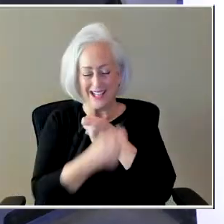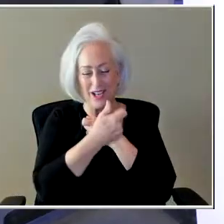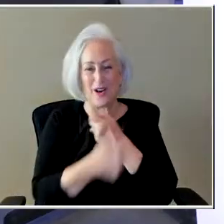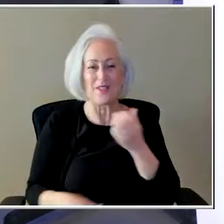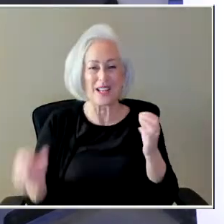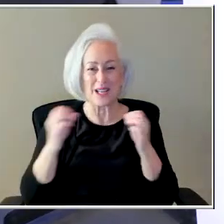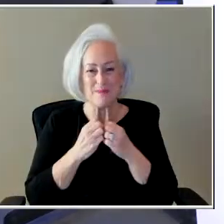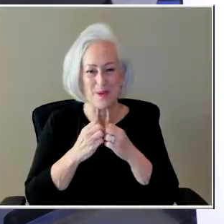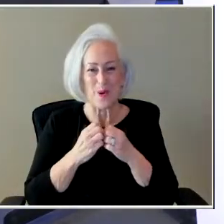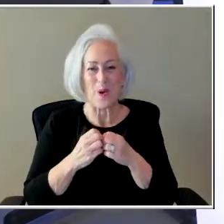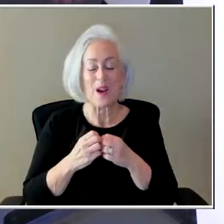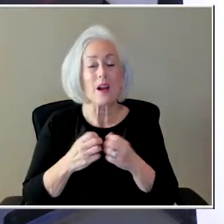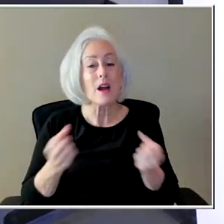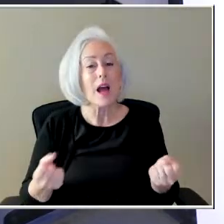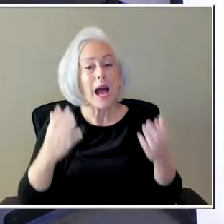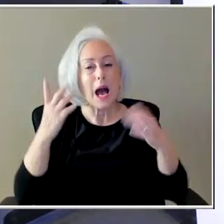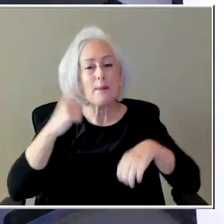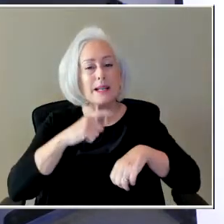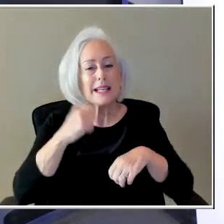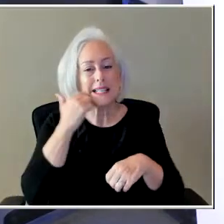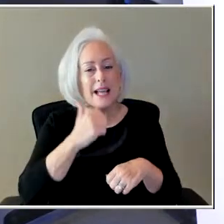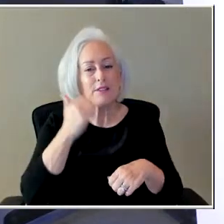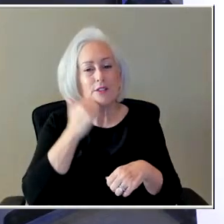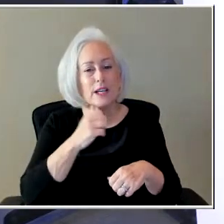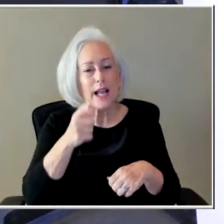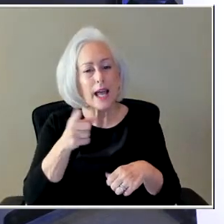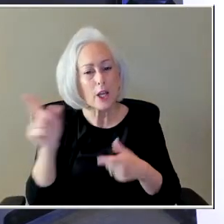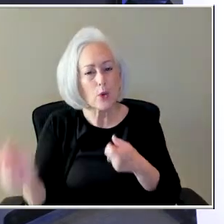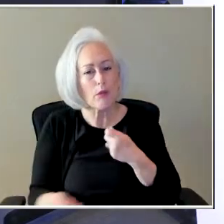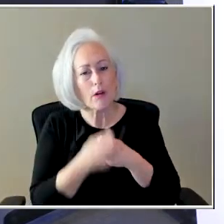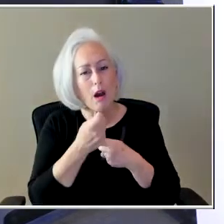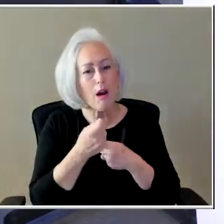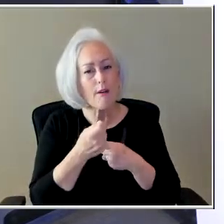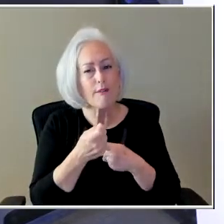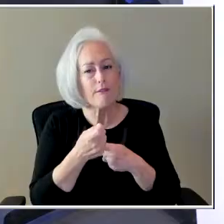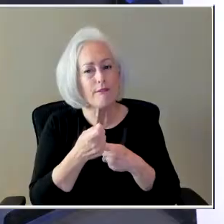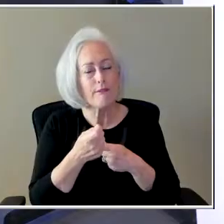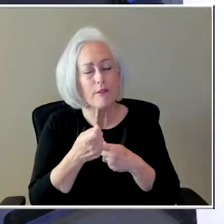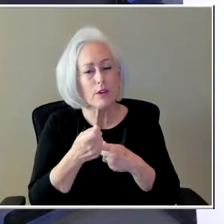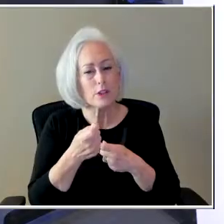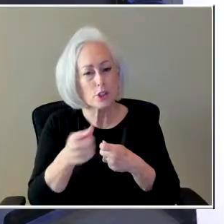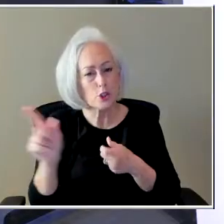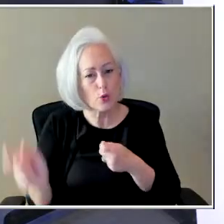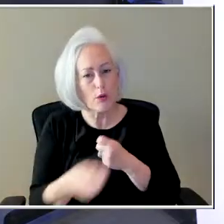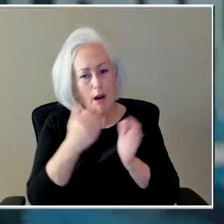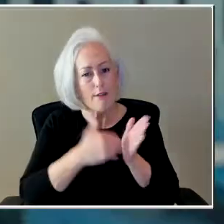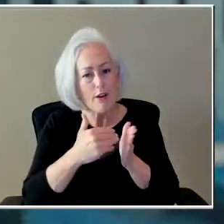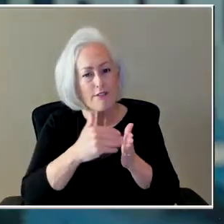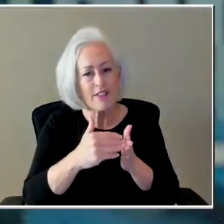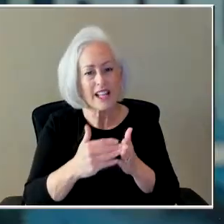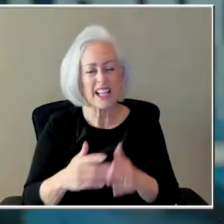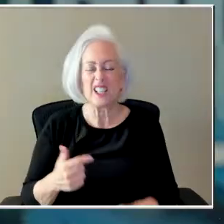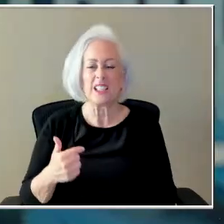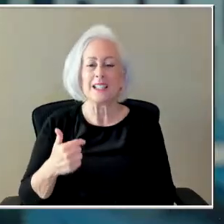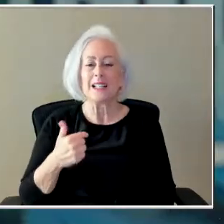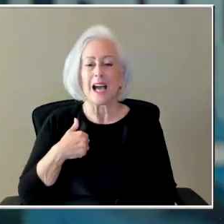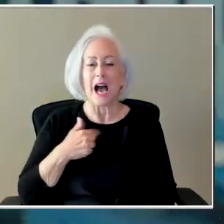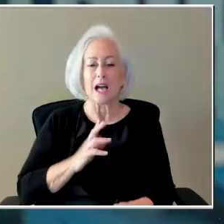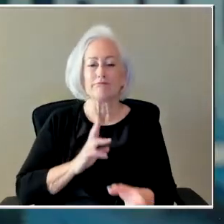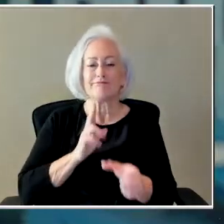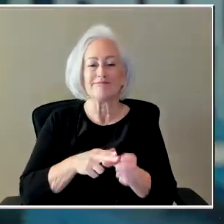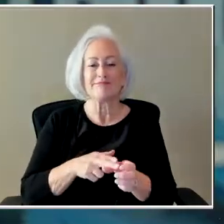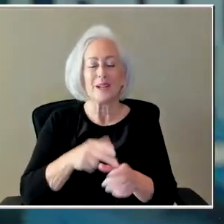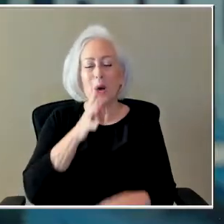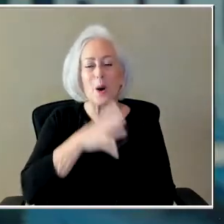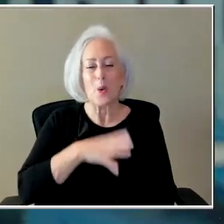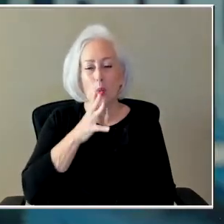did you used to golf, by the way? Were you a Pardon? big golfer? Like, did you used to golf a lot? Yes. Oh, I just belonged to a women's league, and